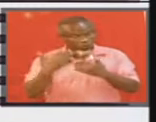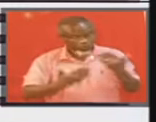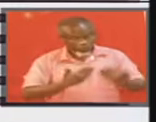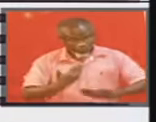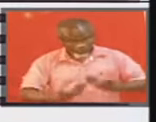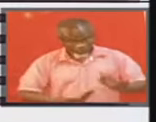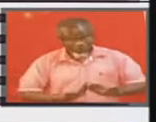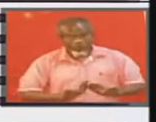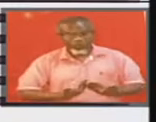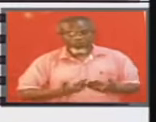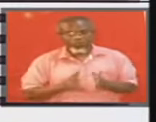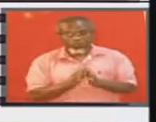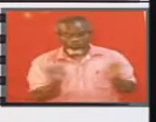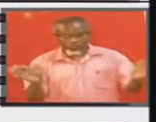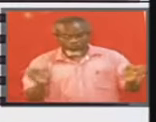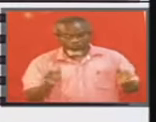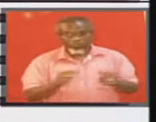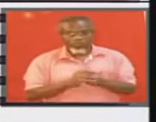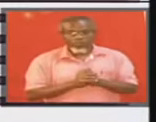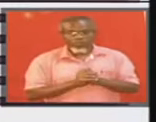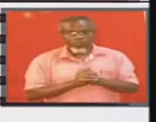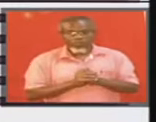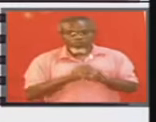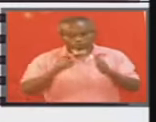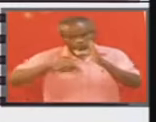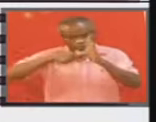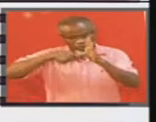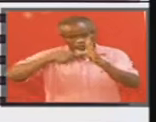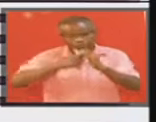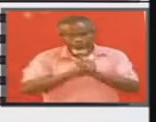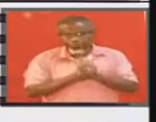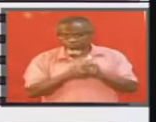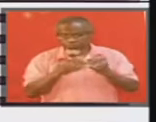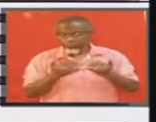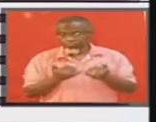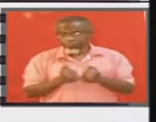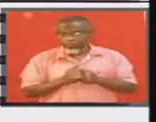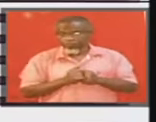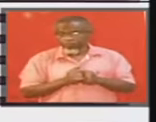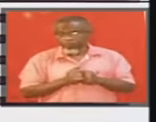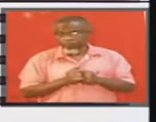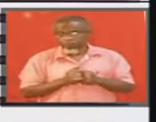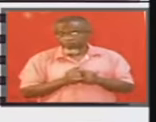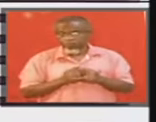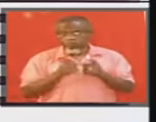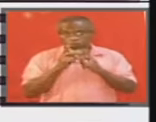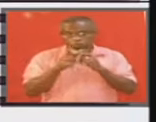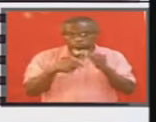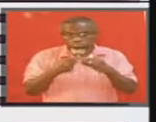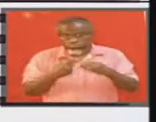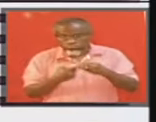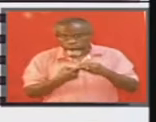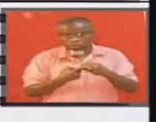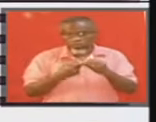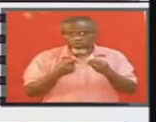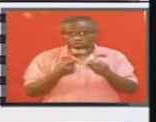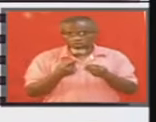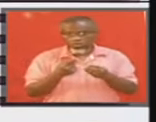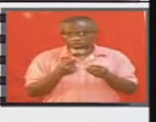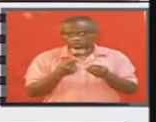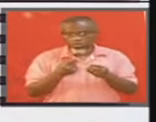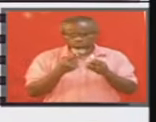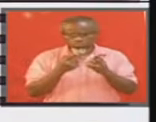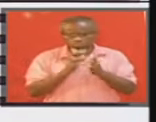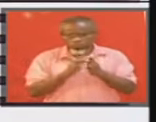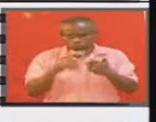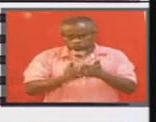public. At this time, I would like to present the updated slides on the epidemiologic situation, and then I'll take some time to go into one